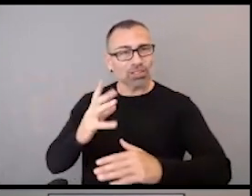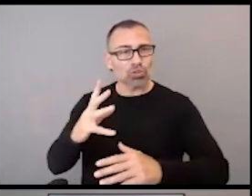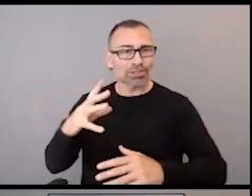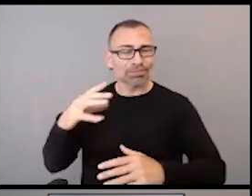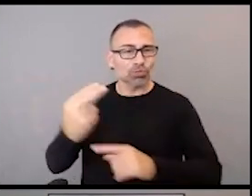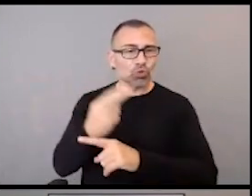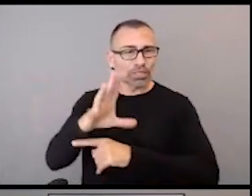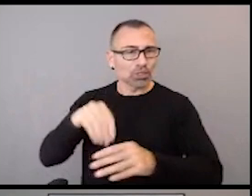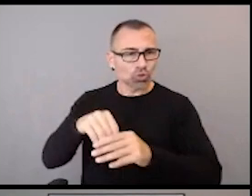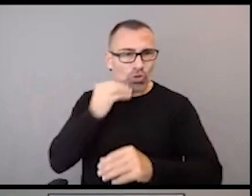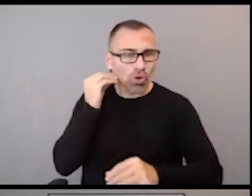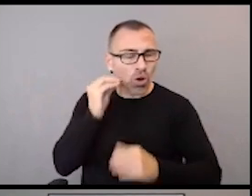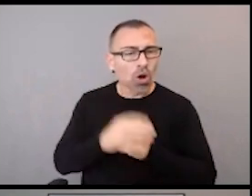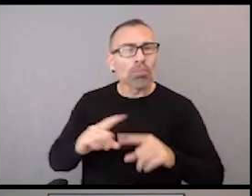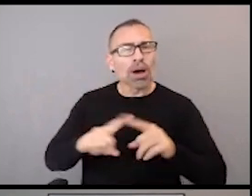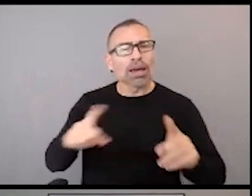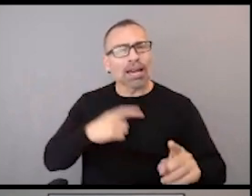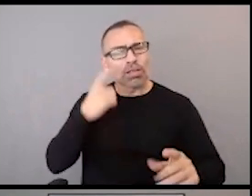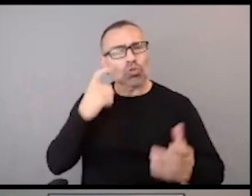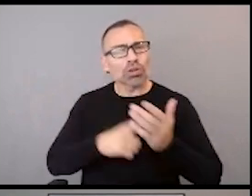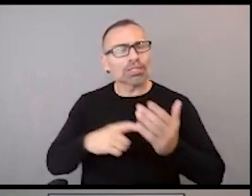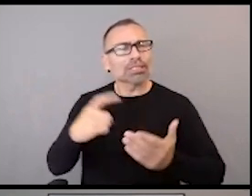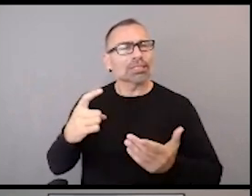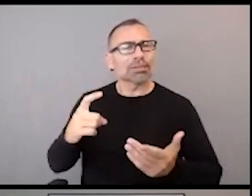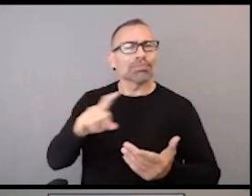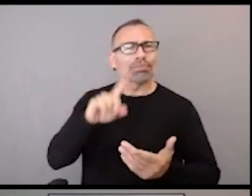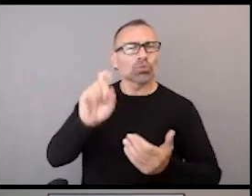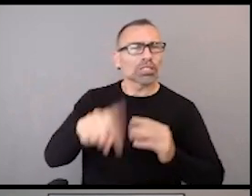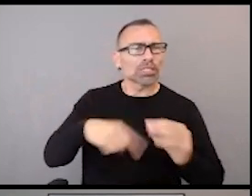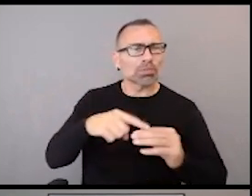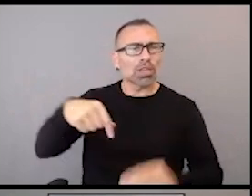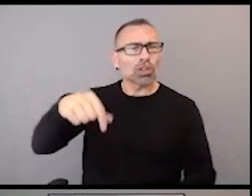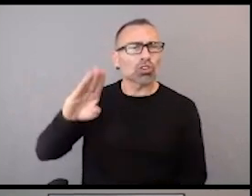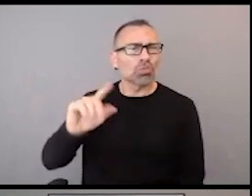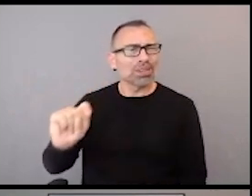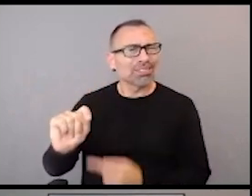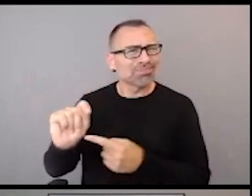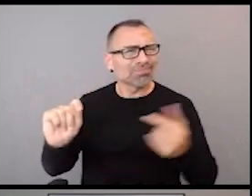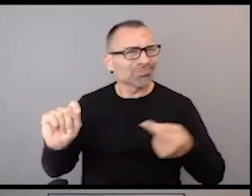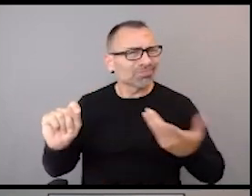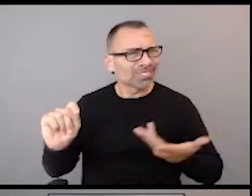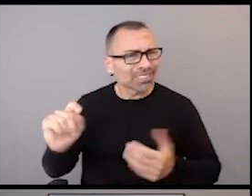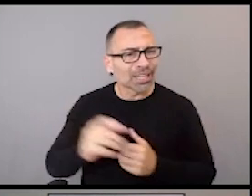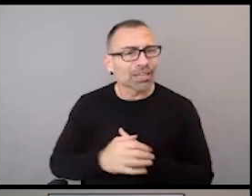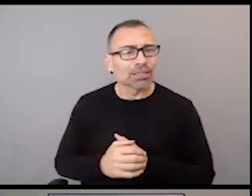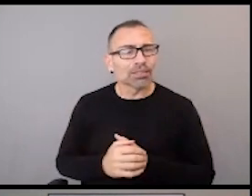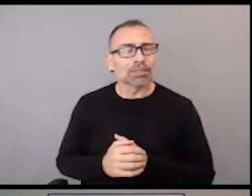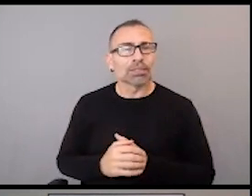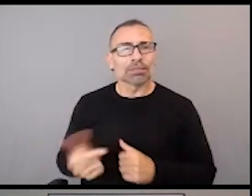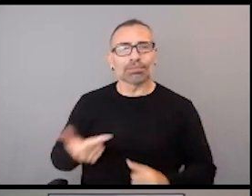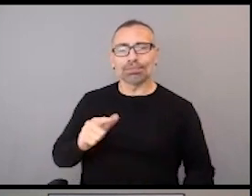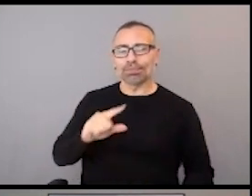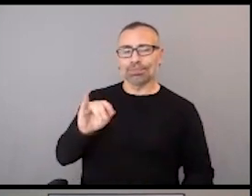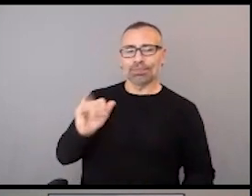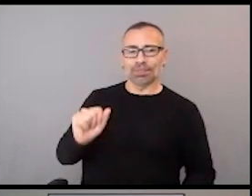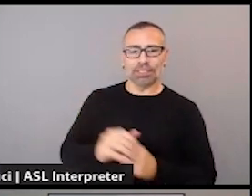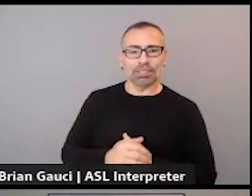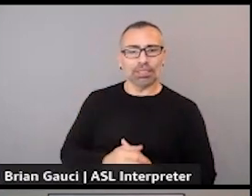think exactly to your point, Amazon Braket is a way for anyone around the world using the cloud to access these quantum